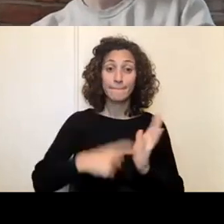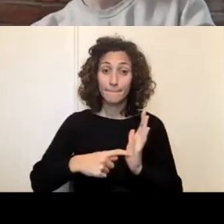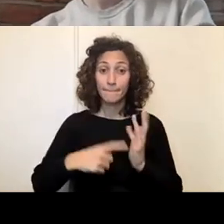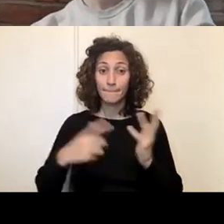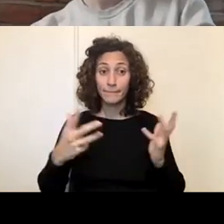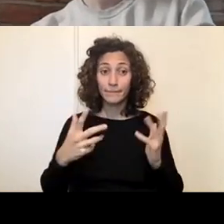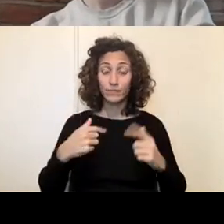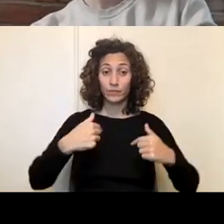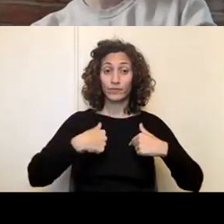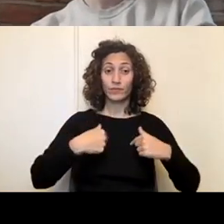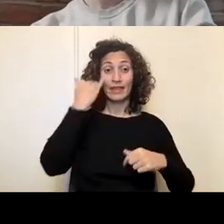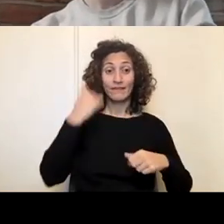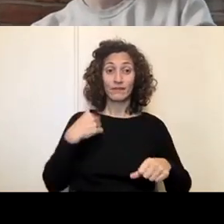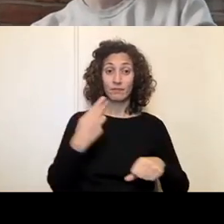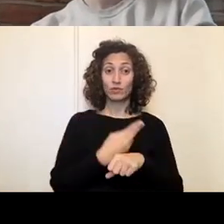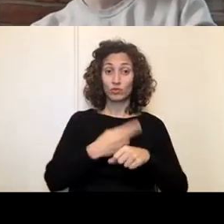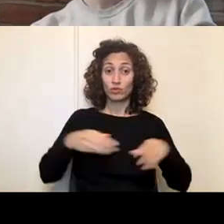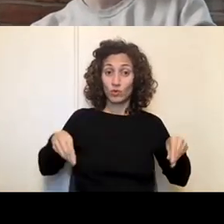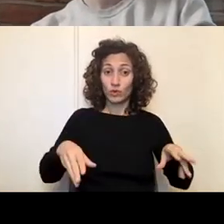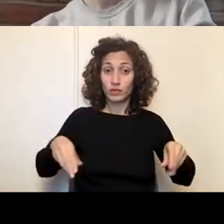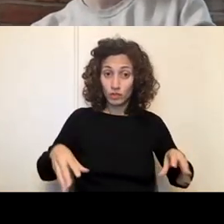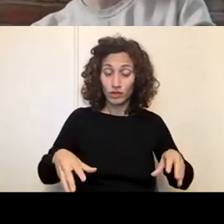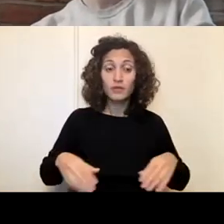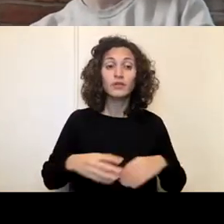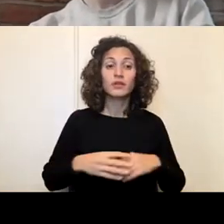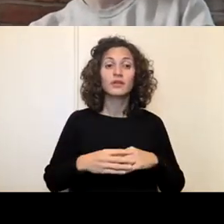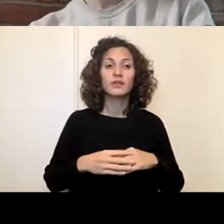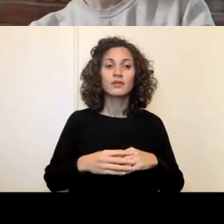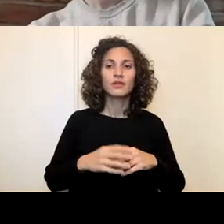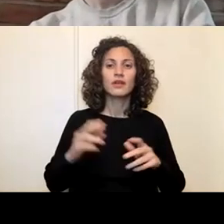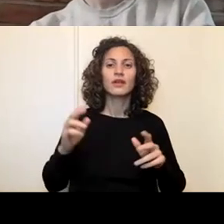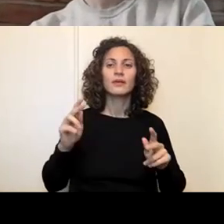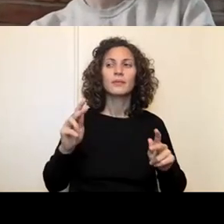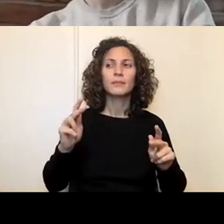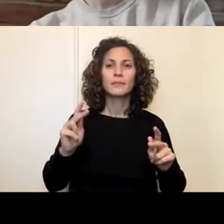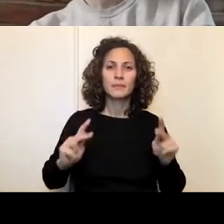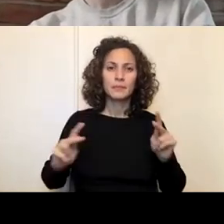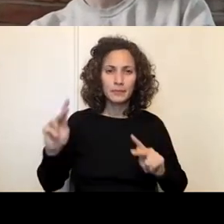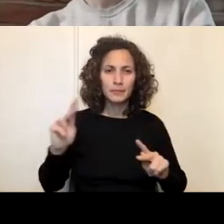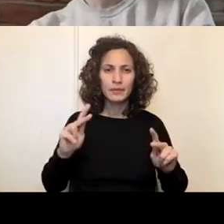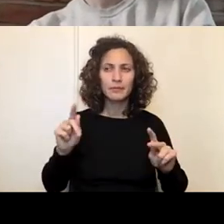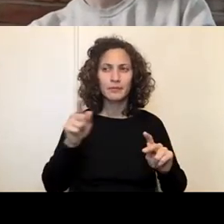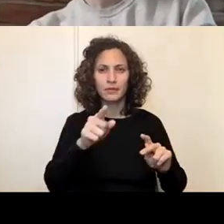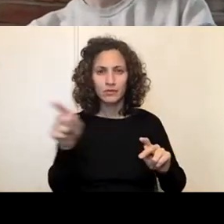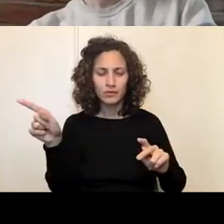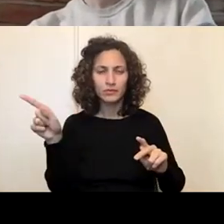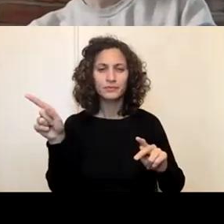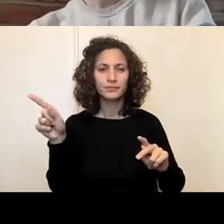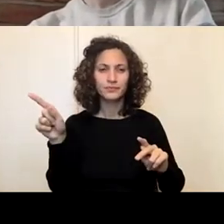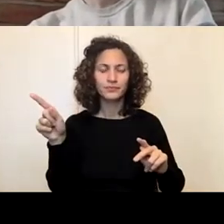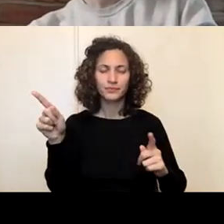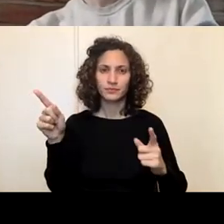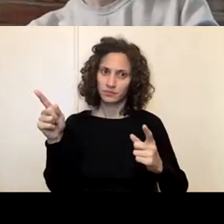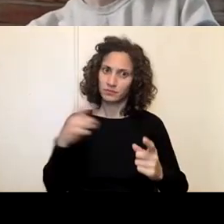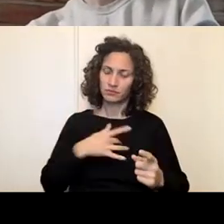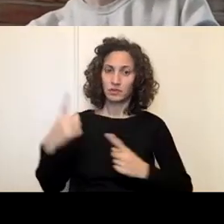using a wheelchair, I get different kinds of, like the questions, or